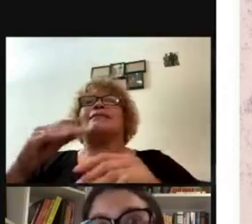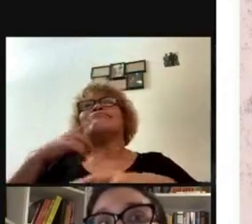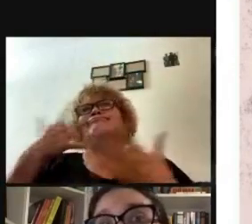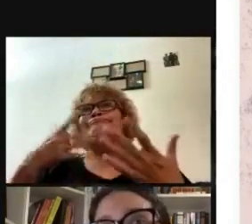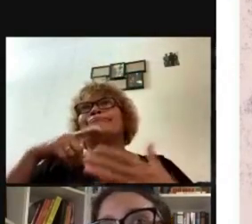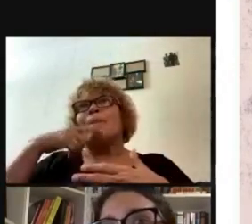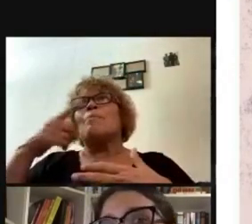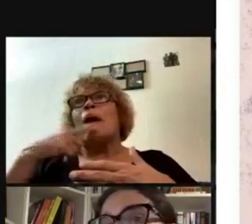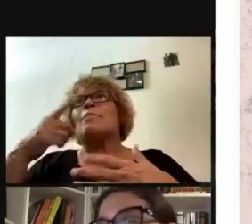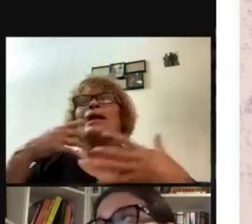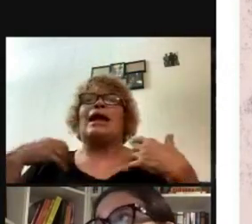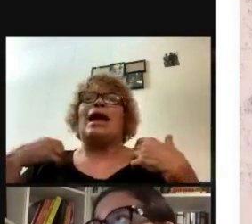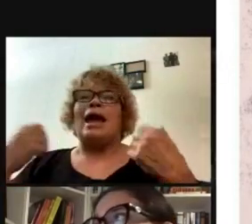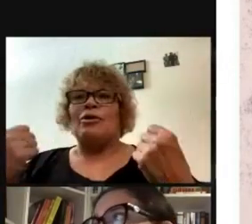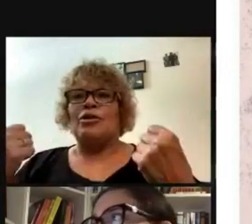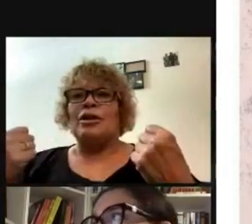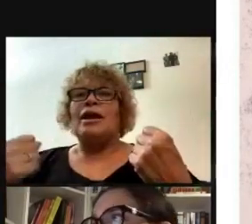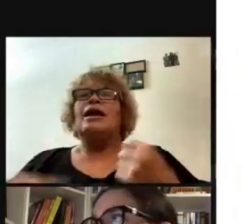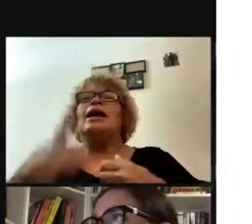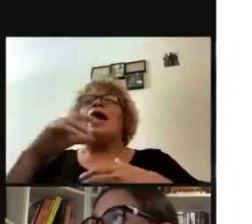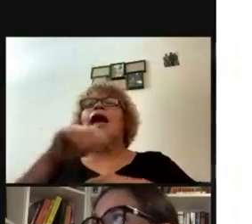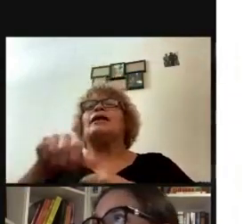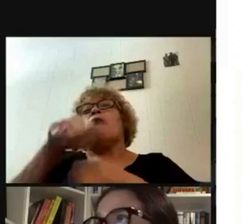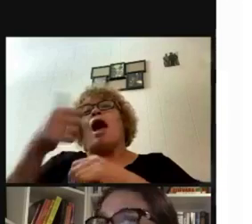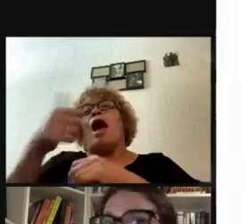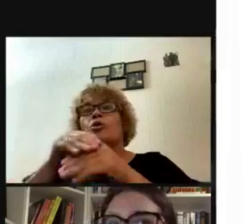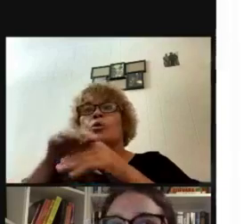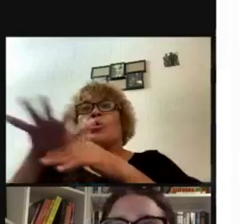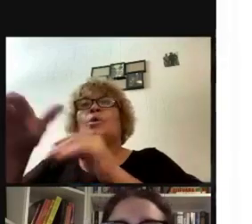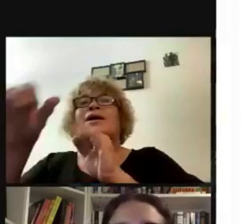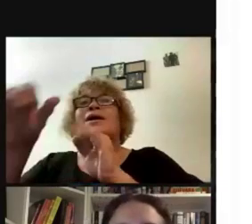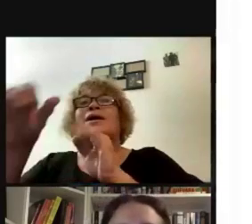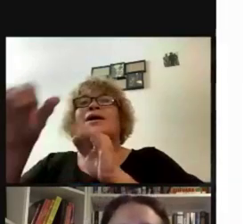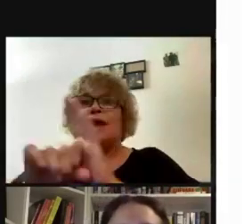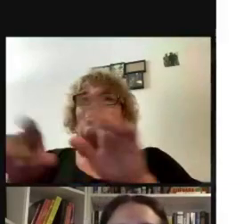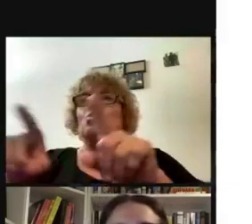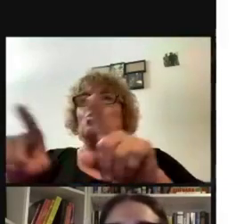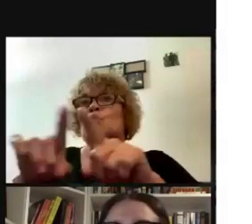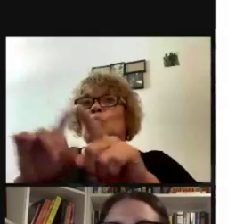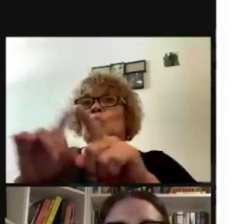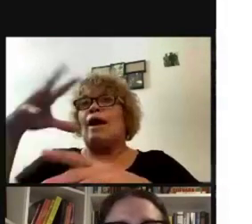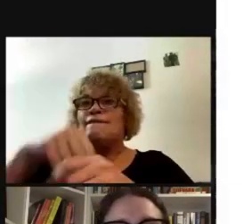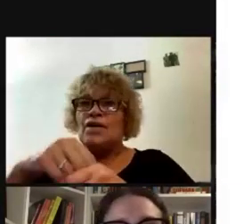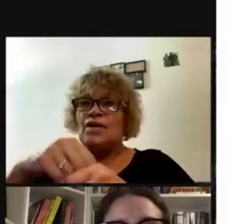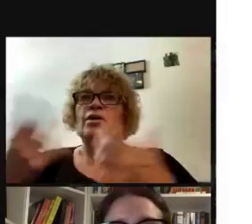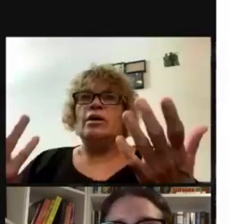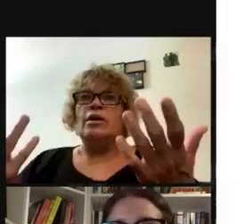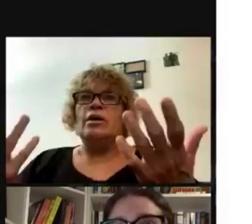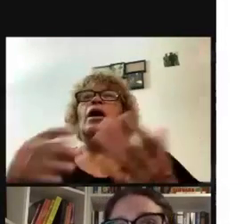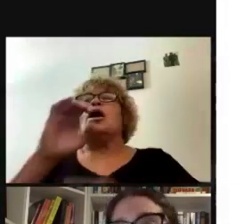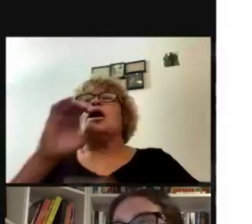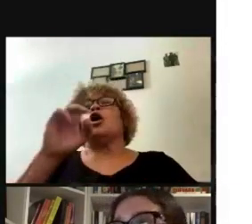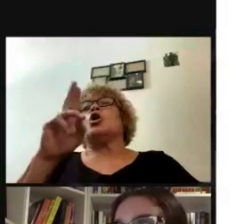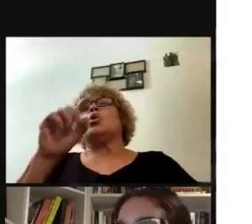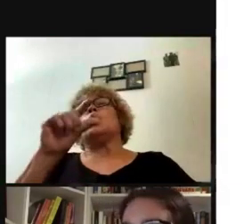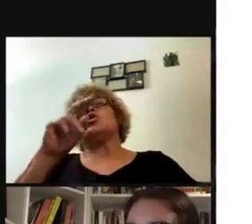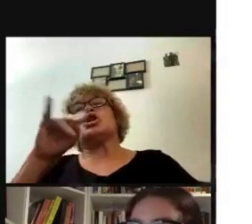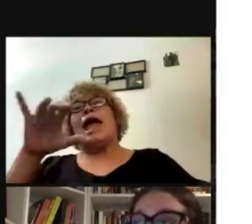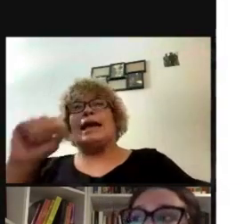effectively give the green light to other states to follow suit. And so, you know, eugenic sterilization